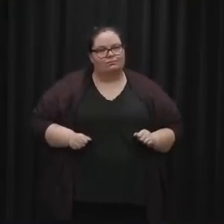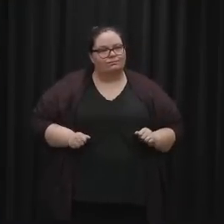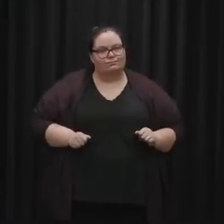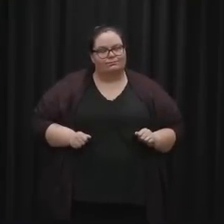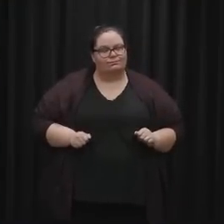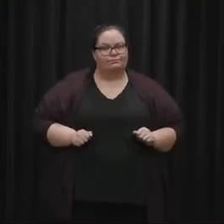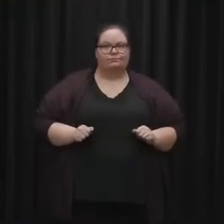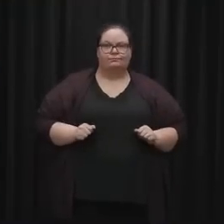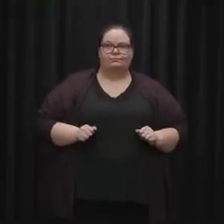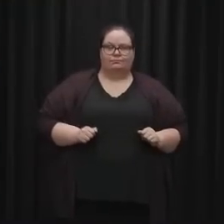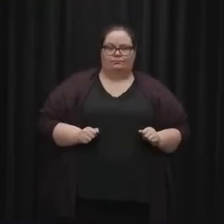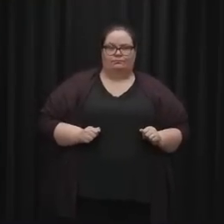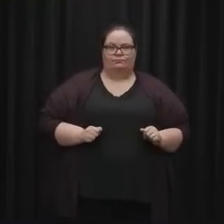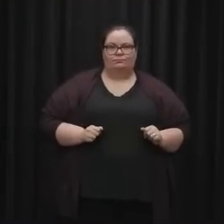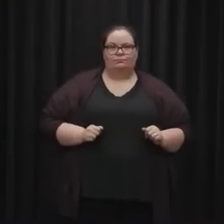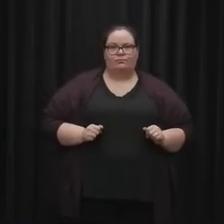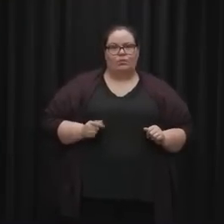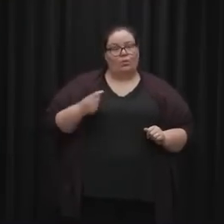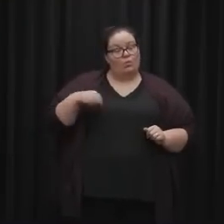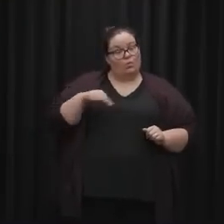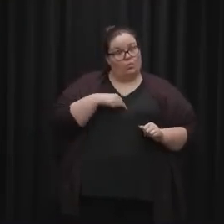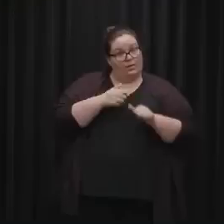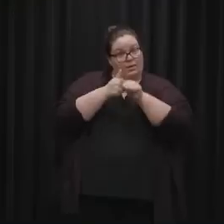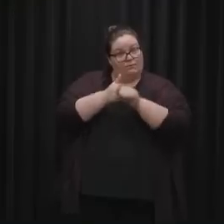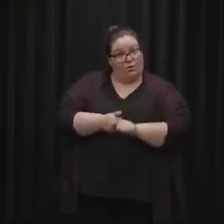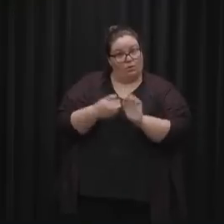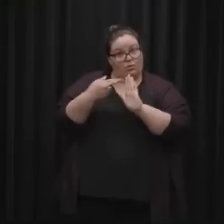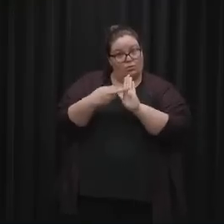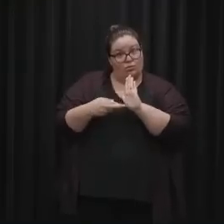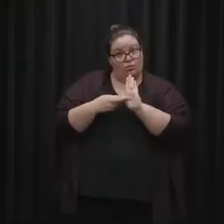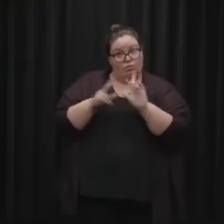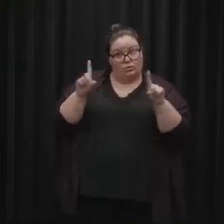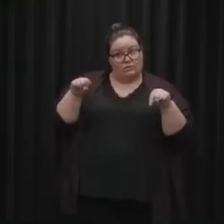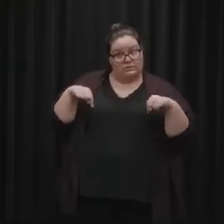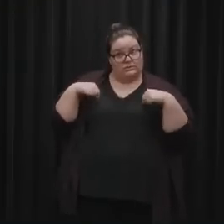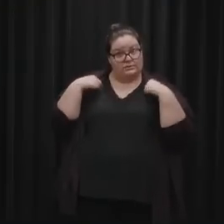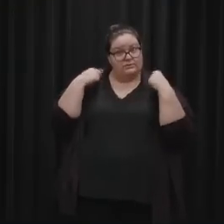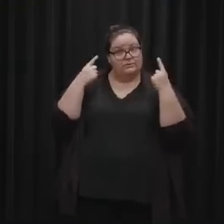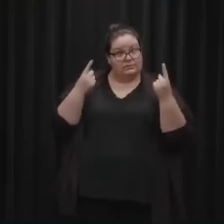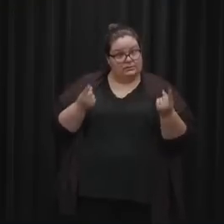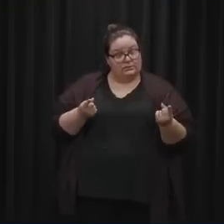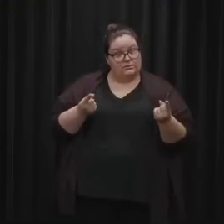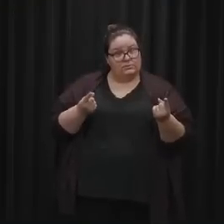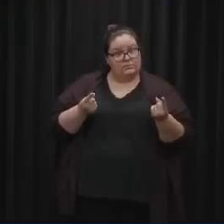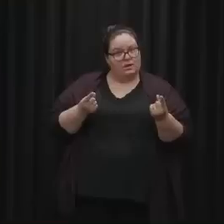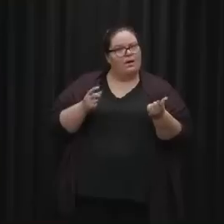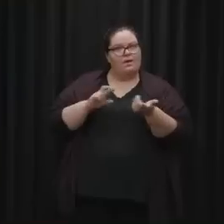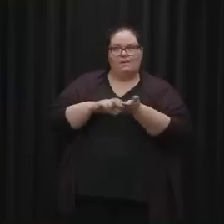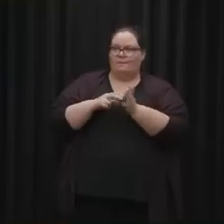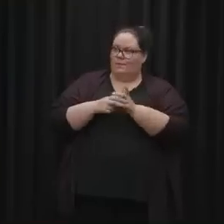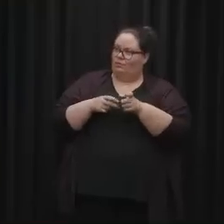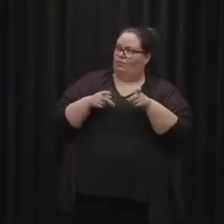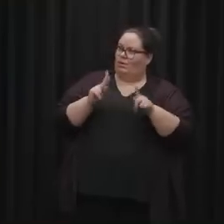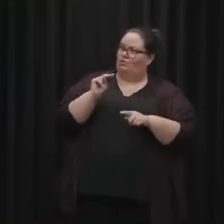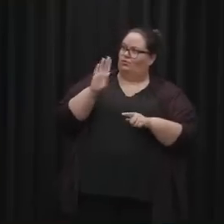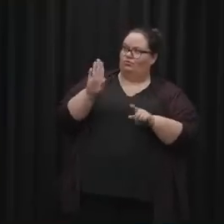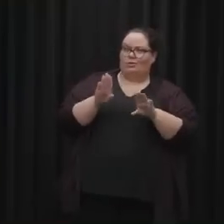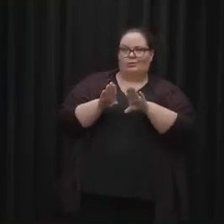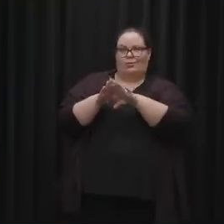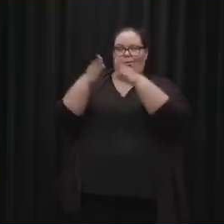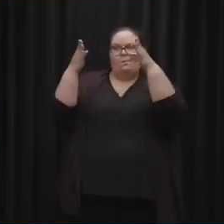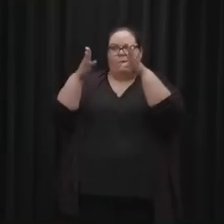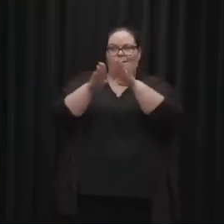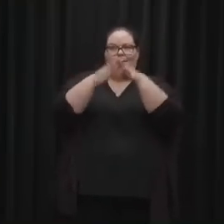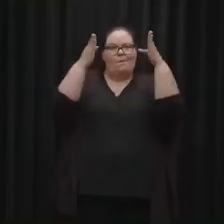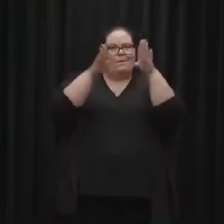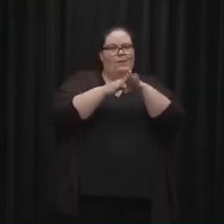risk. It is because of our diligence that we've shown over the last many months that's allowing our province to open up